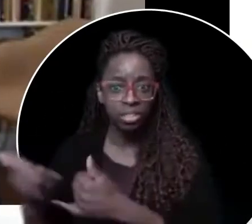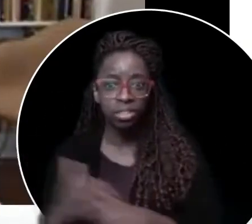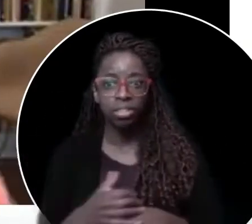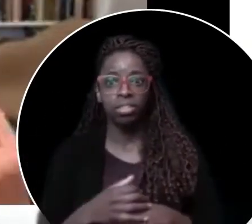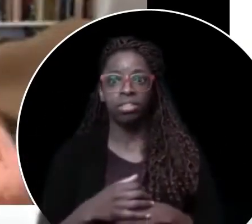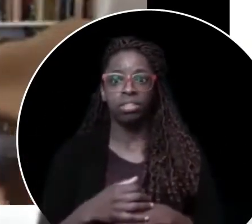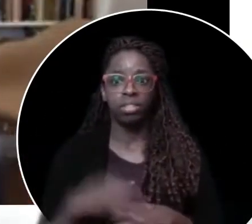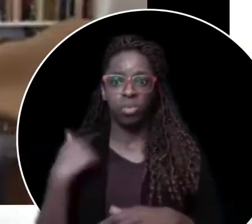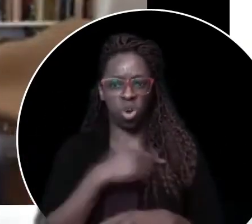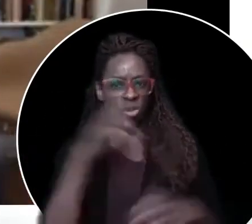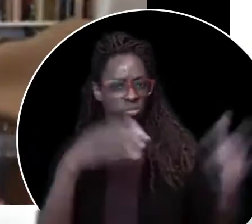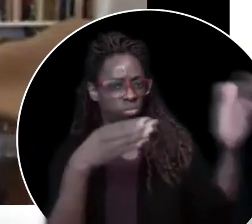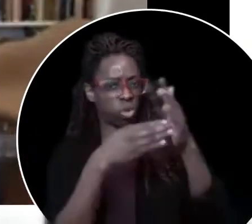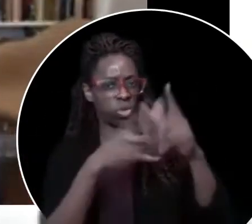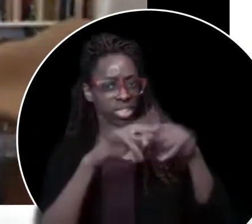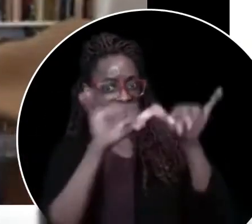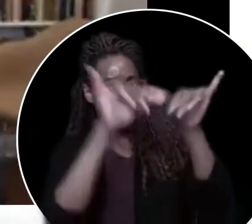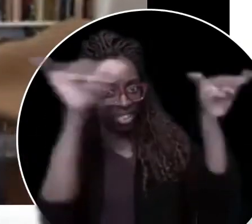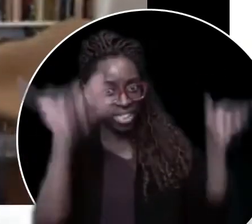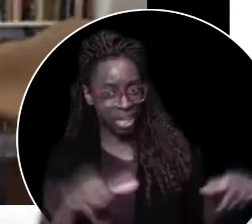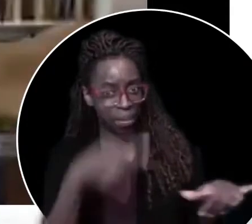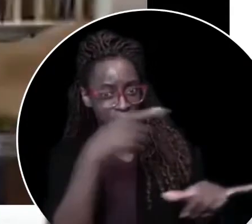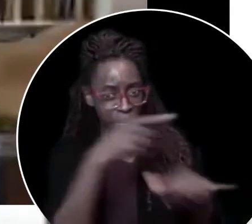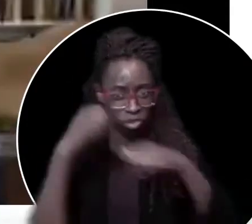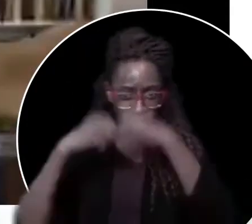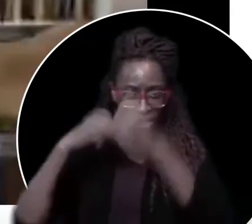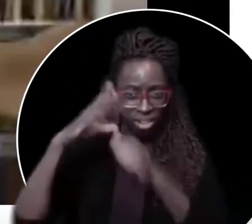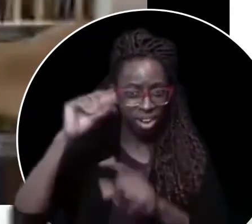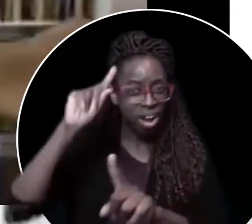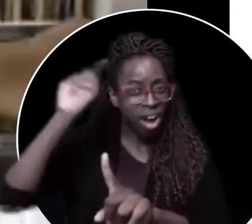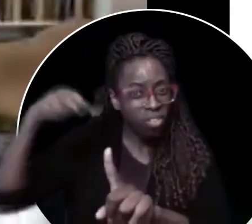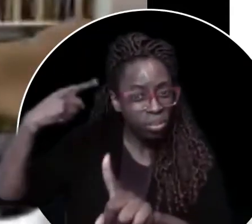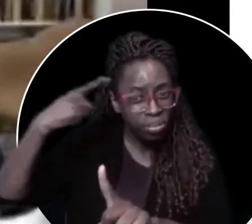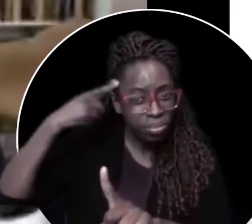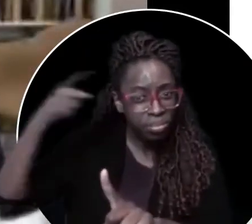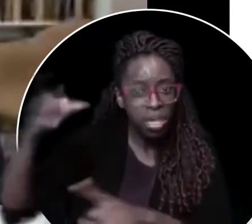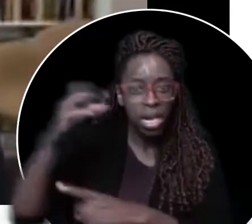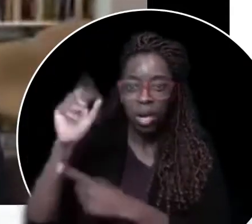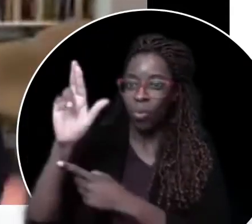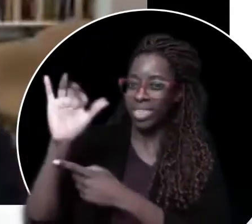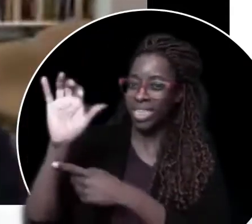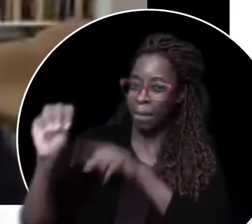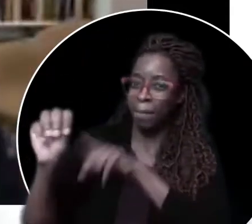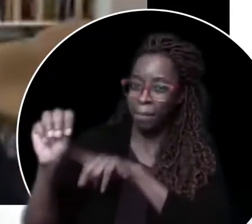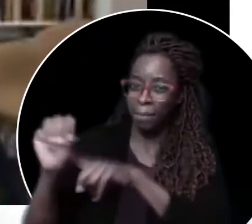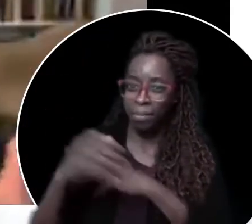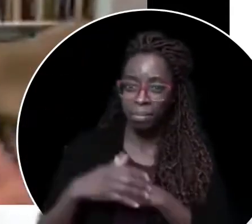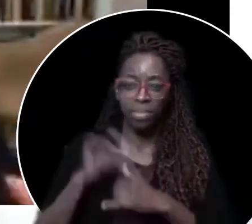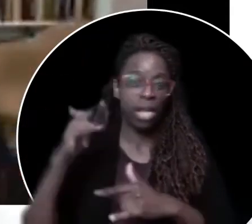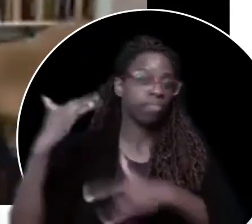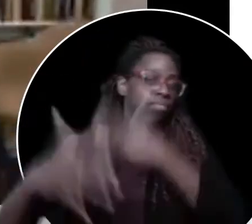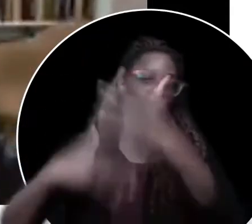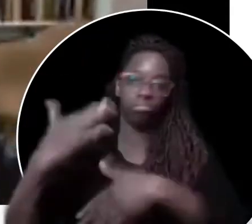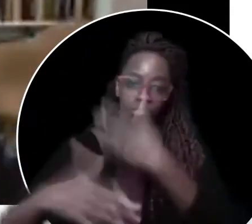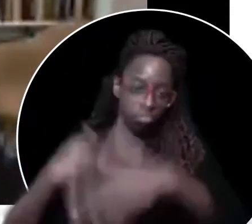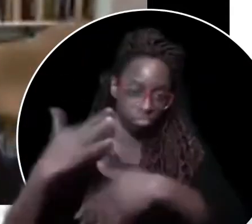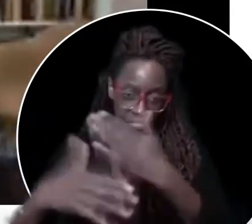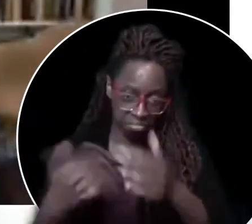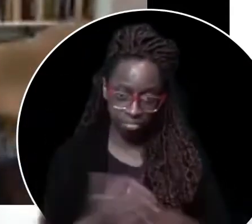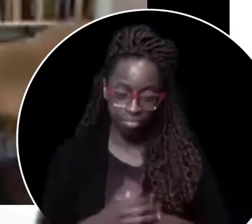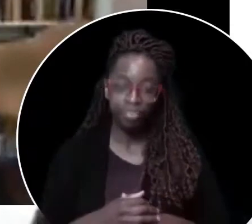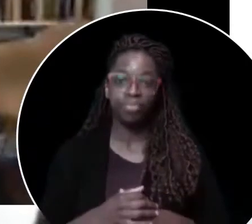so forth, we sometimes forget that we have not extricated ourselves